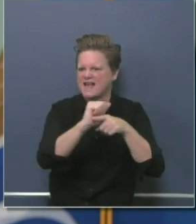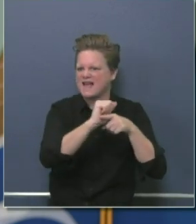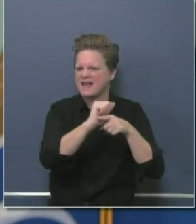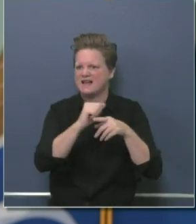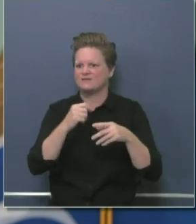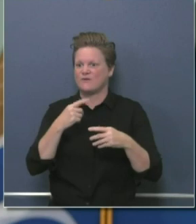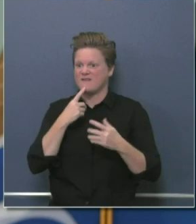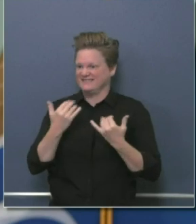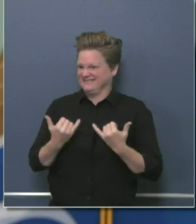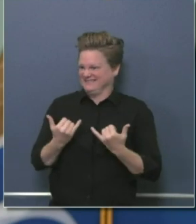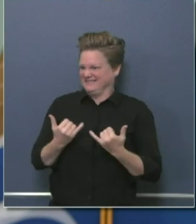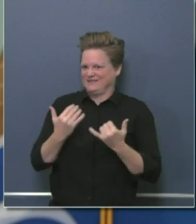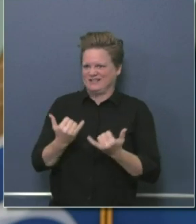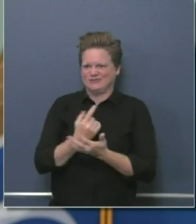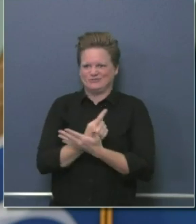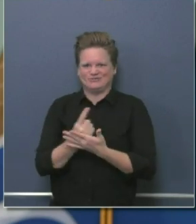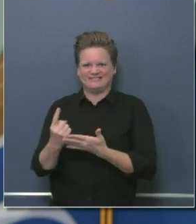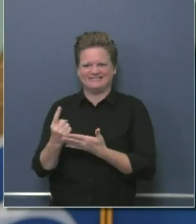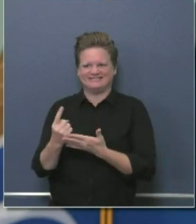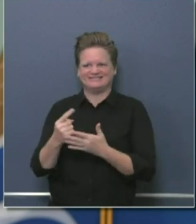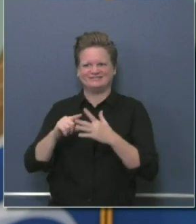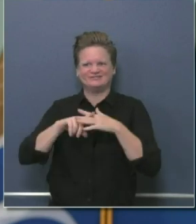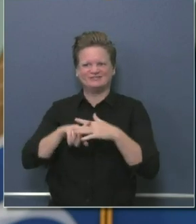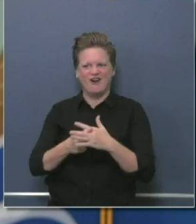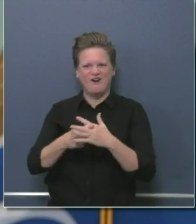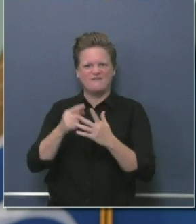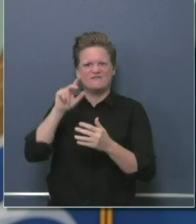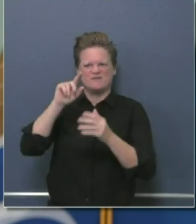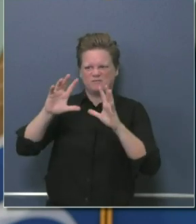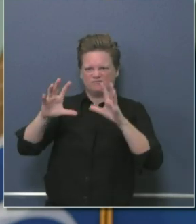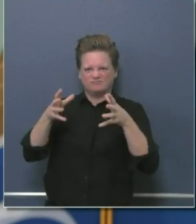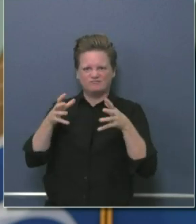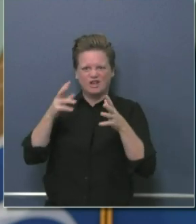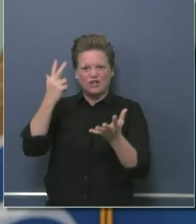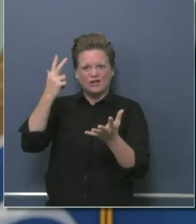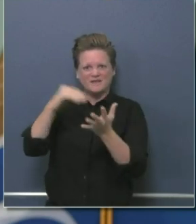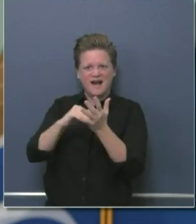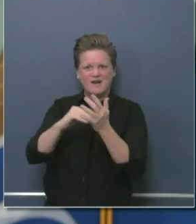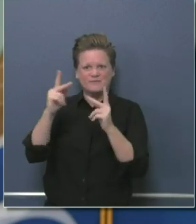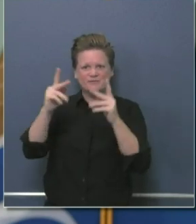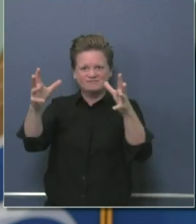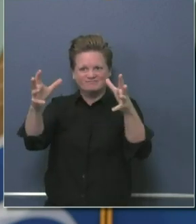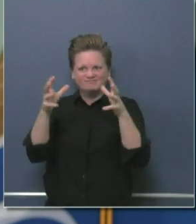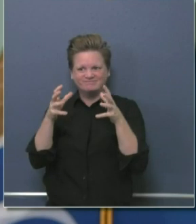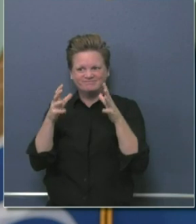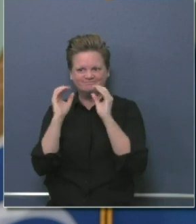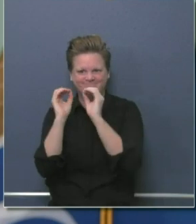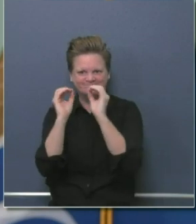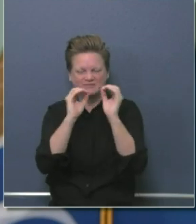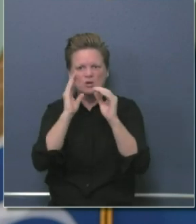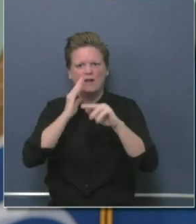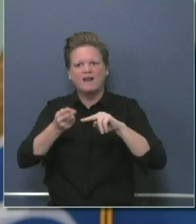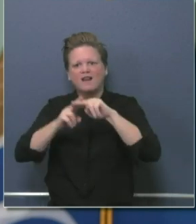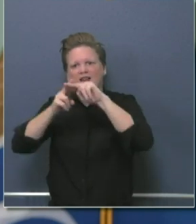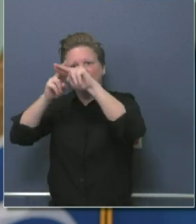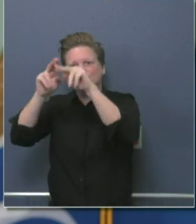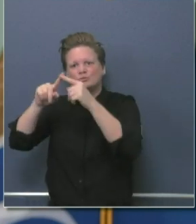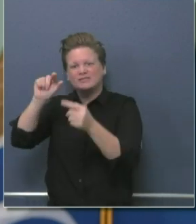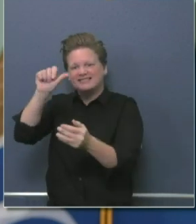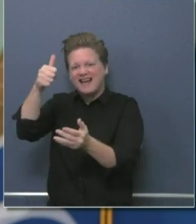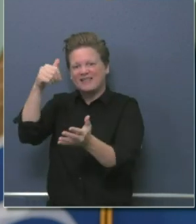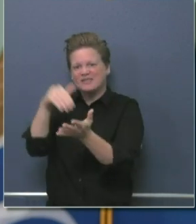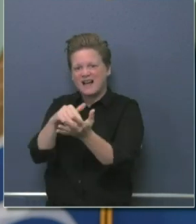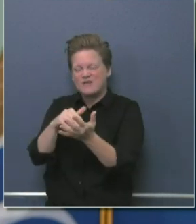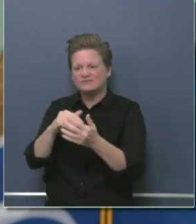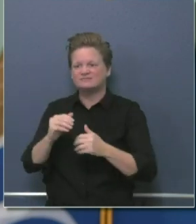well in our reopening efforts, but so is the data. And that's what guides us. That's what makes ultimately these determinations, allows us to make